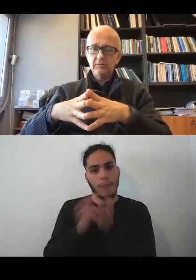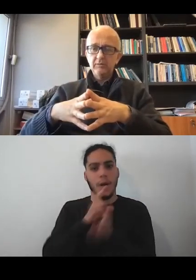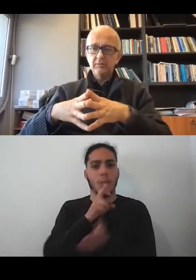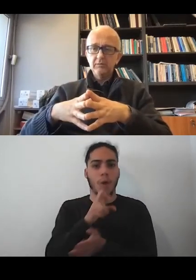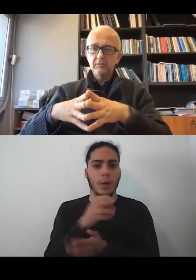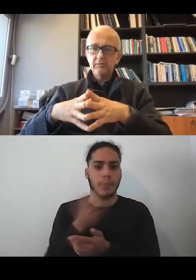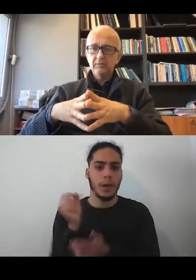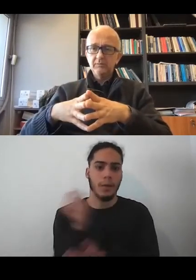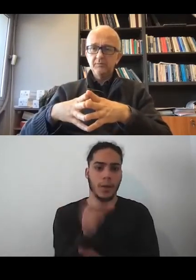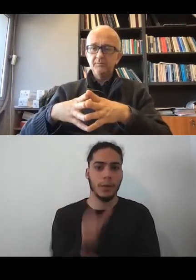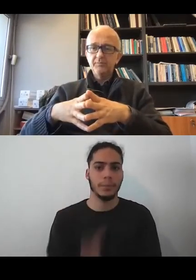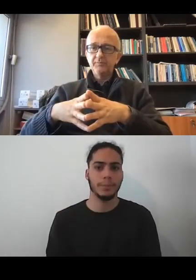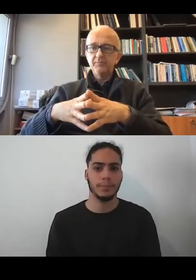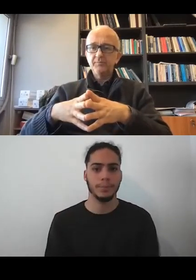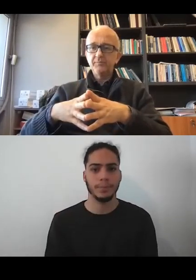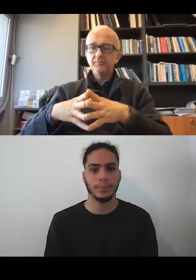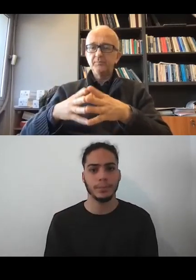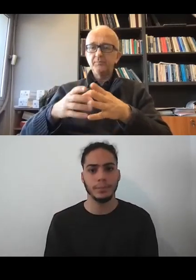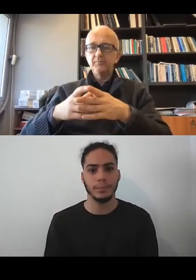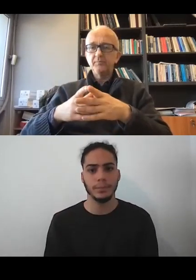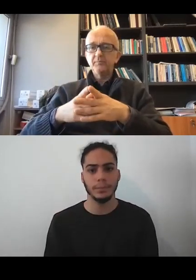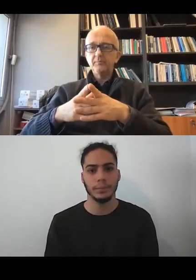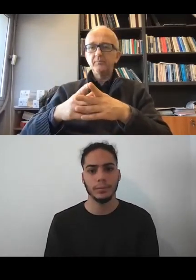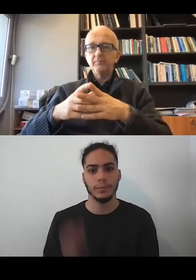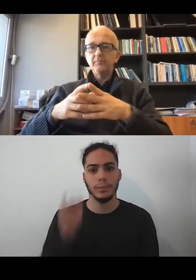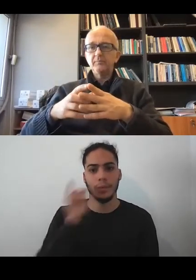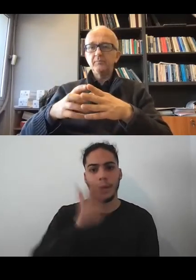That was the teacher's part, and now the student's part.